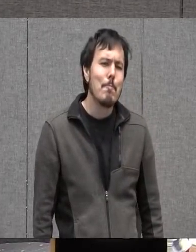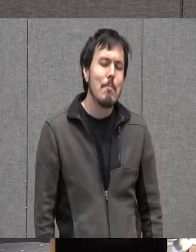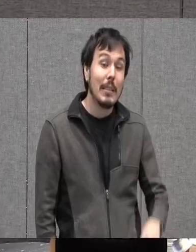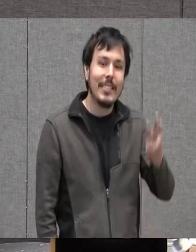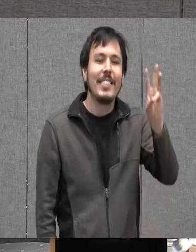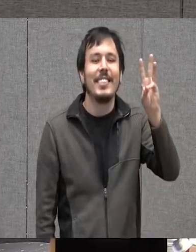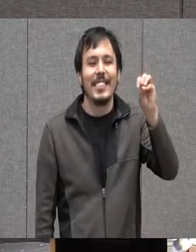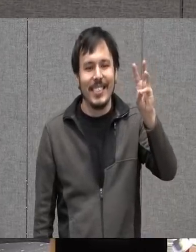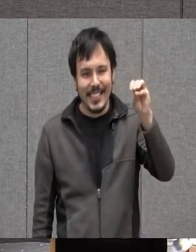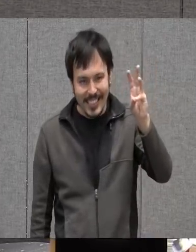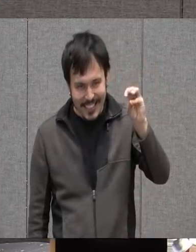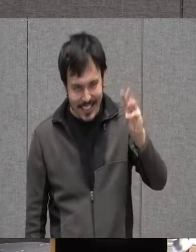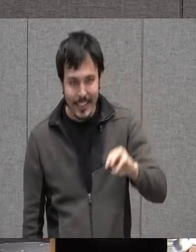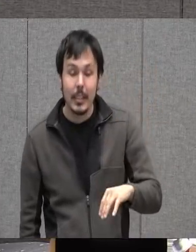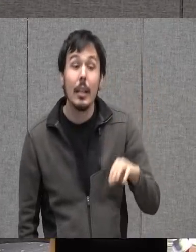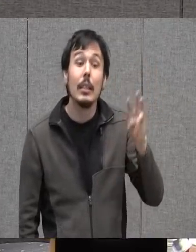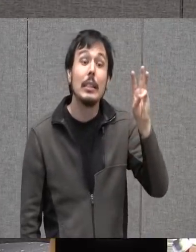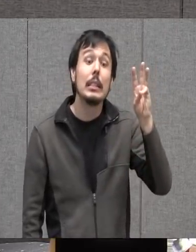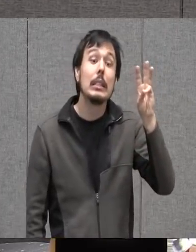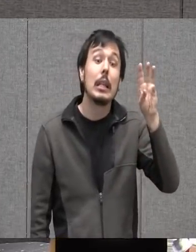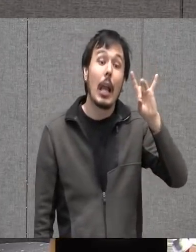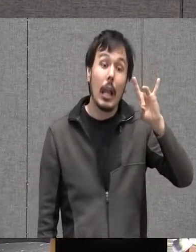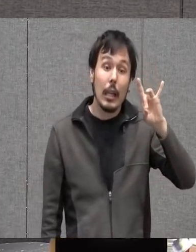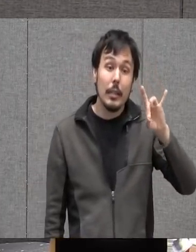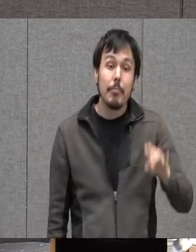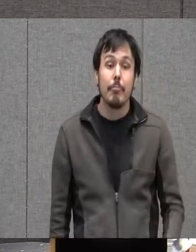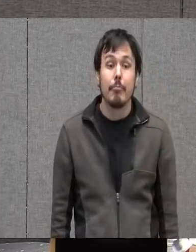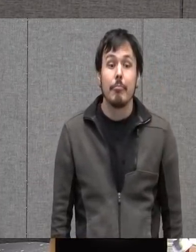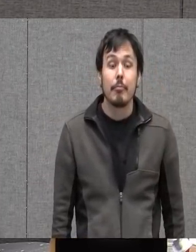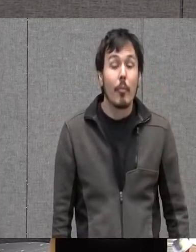60, 68,